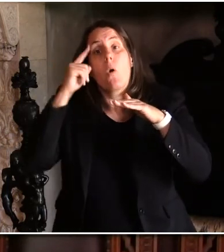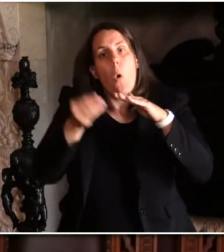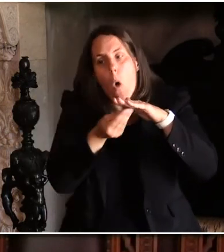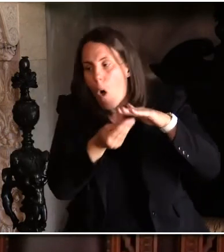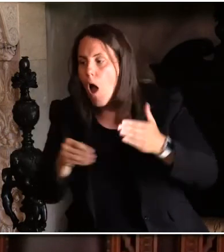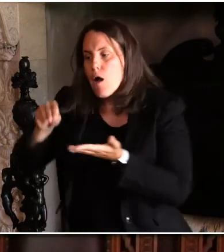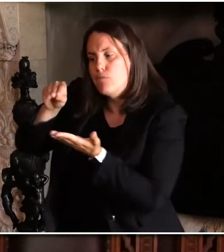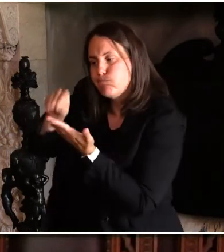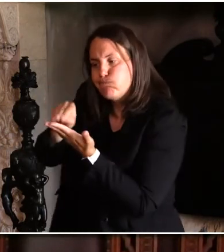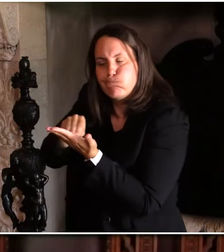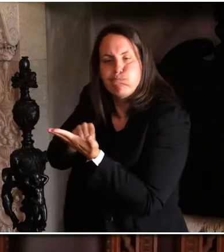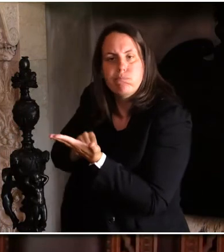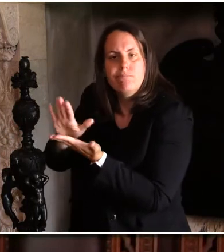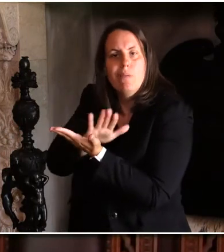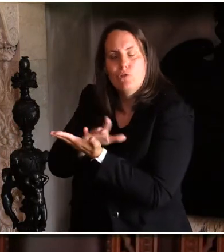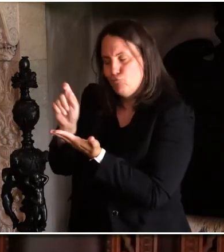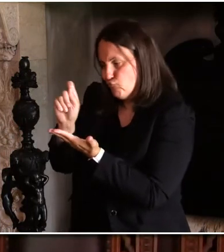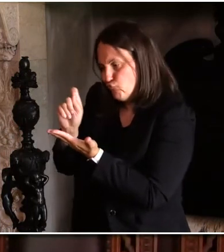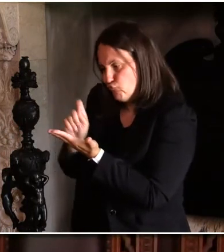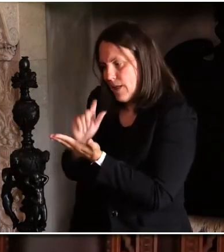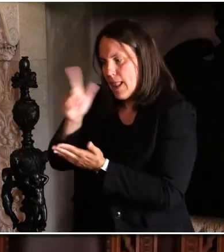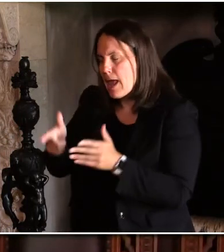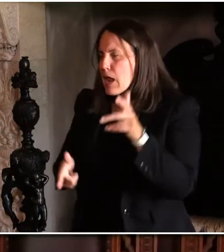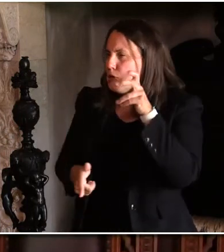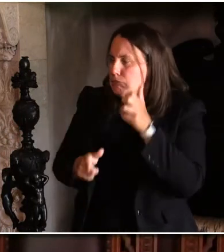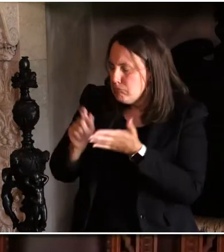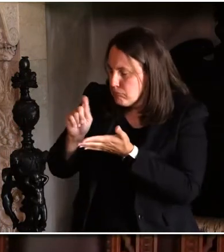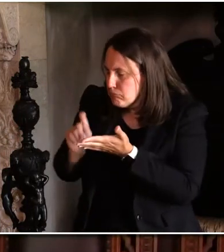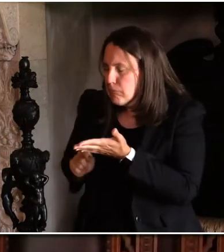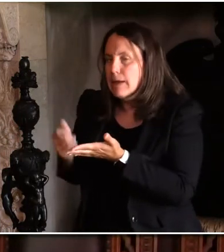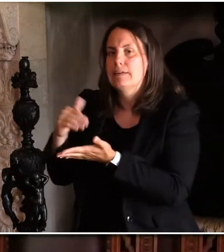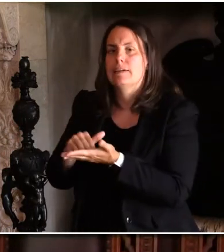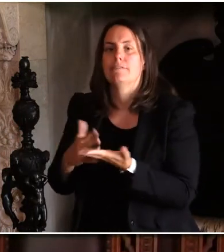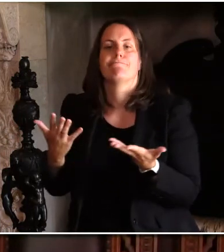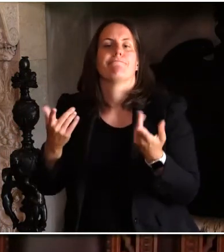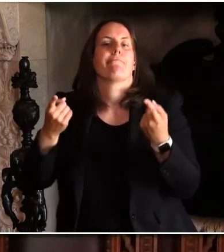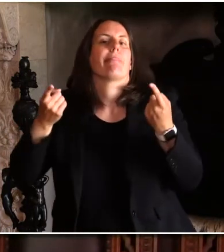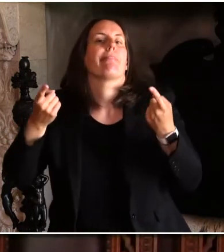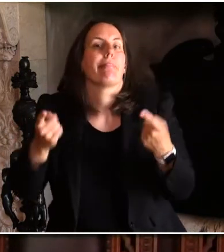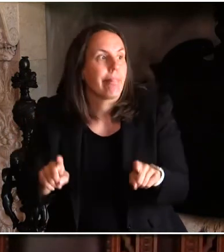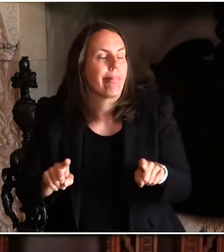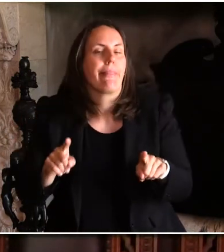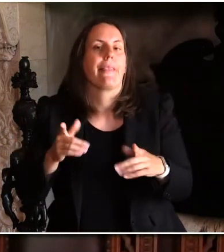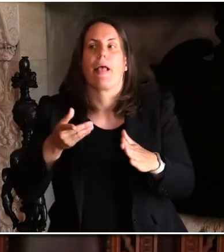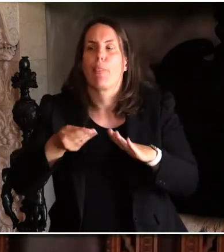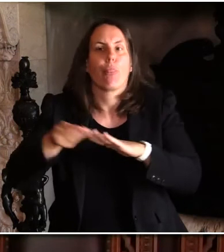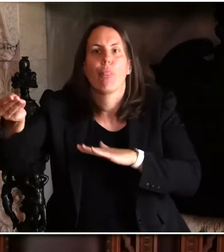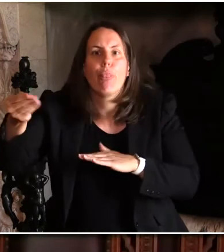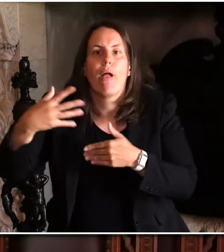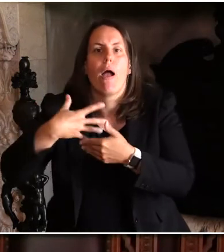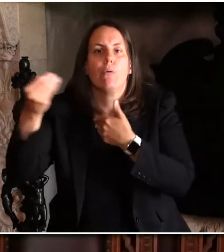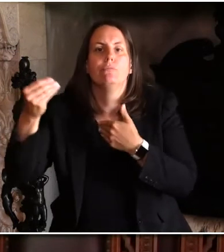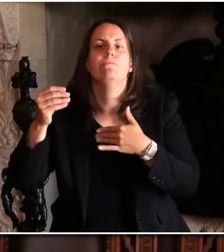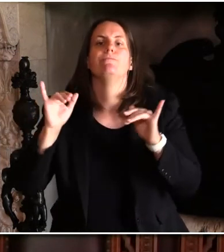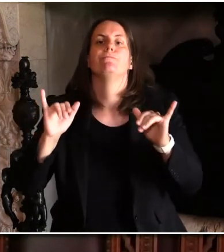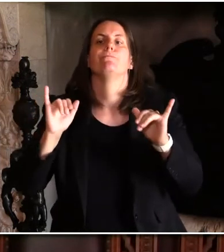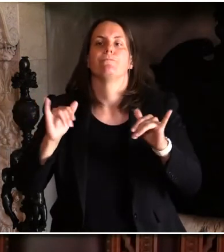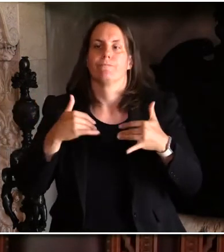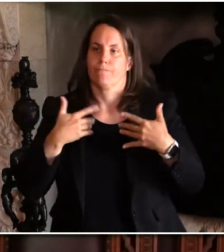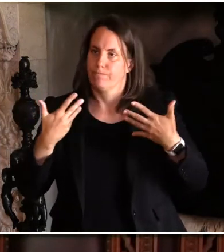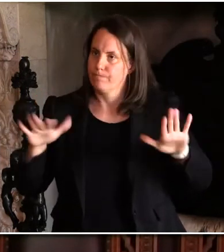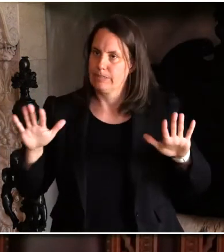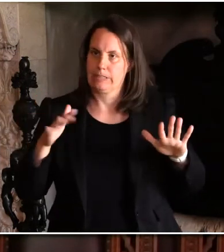they know that is improper and it will never happen again. And this is obviously a personnel